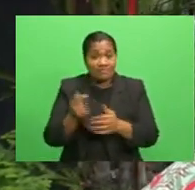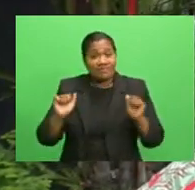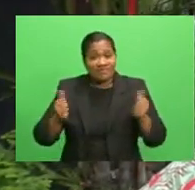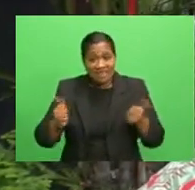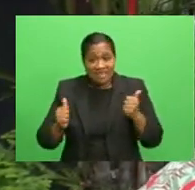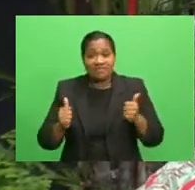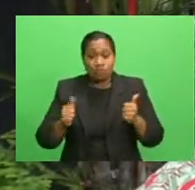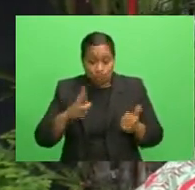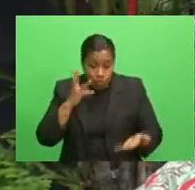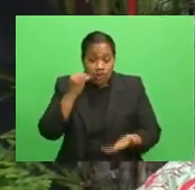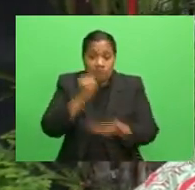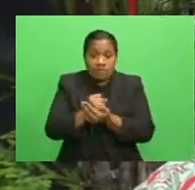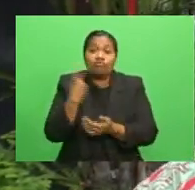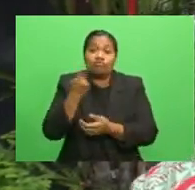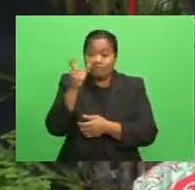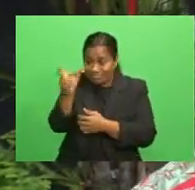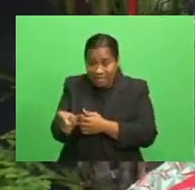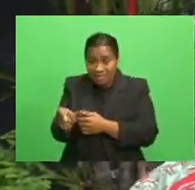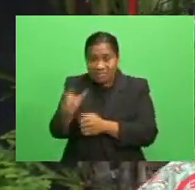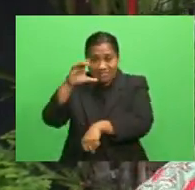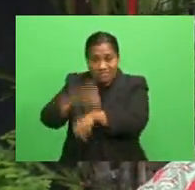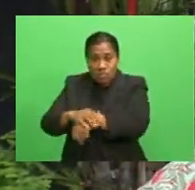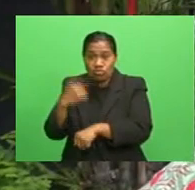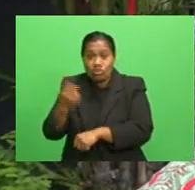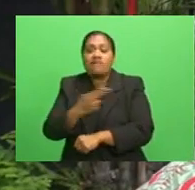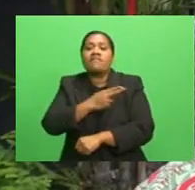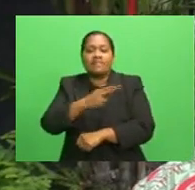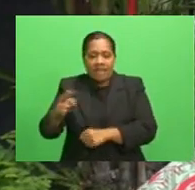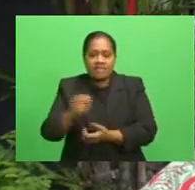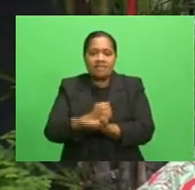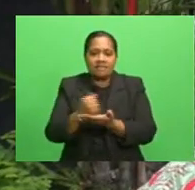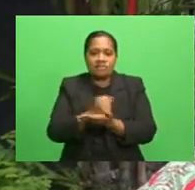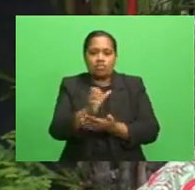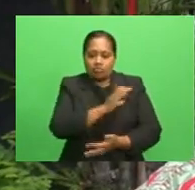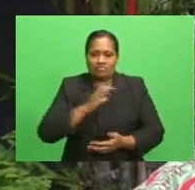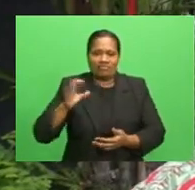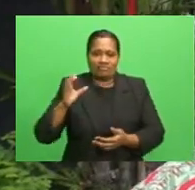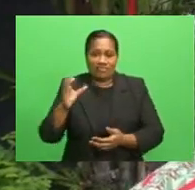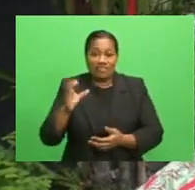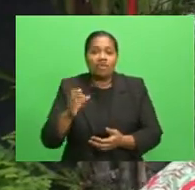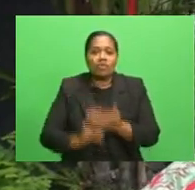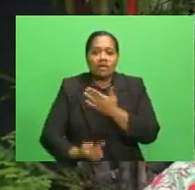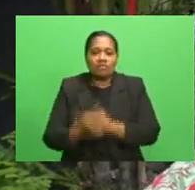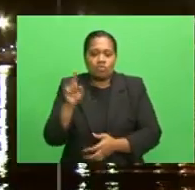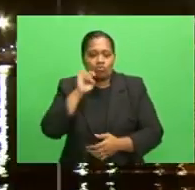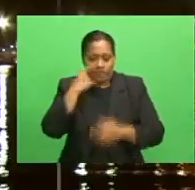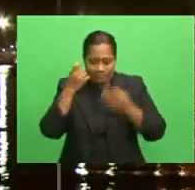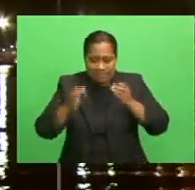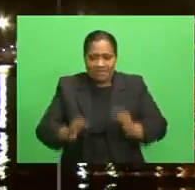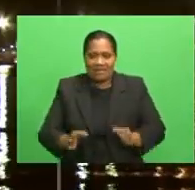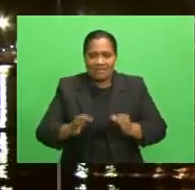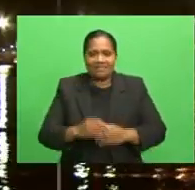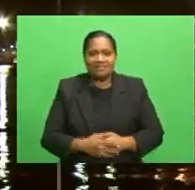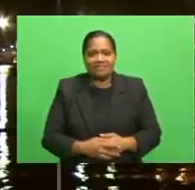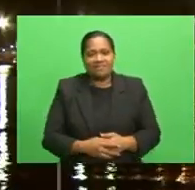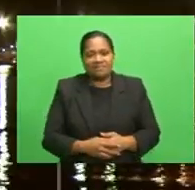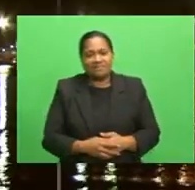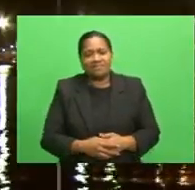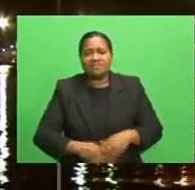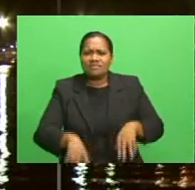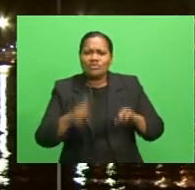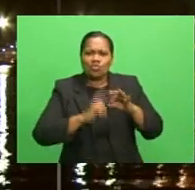to confirm the identity of these officers, then the acting commissioner of police will make the necessary or make the decision. Questions are